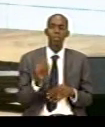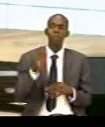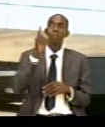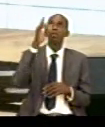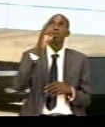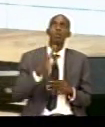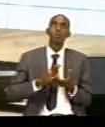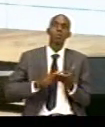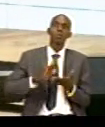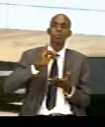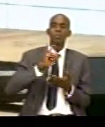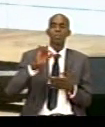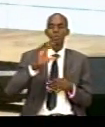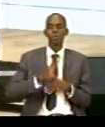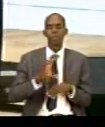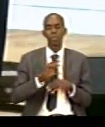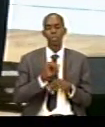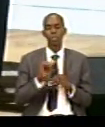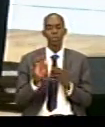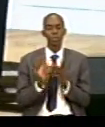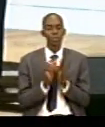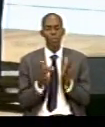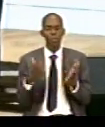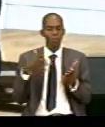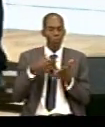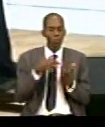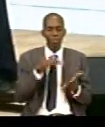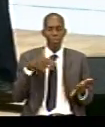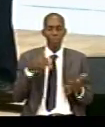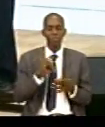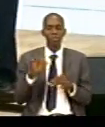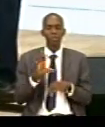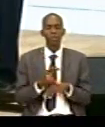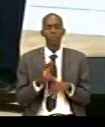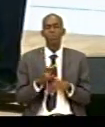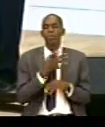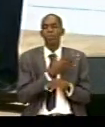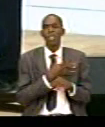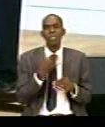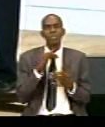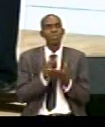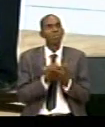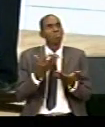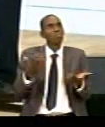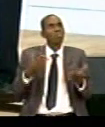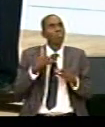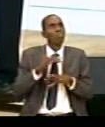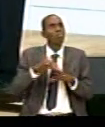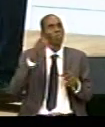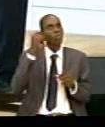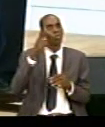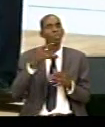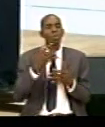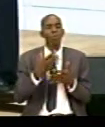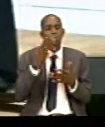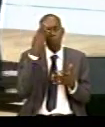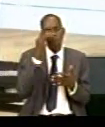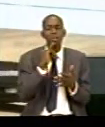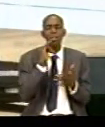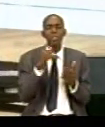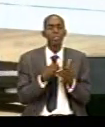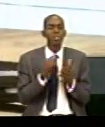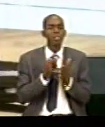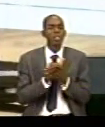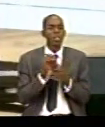Bible believing church, they say, but I don't understand. Why is it that every time we come, they